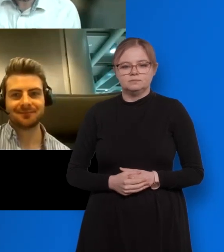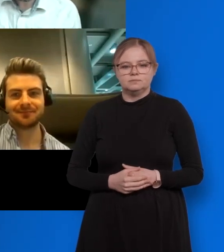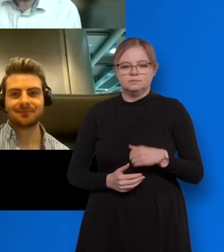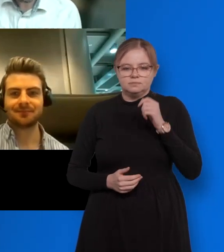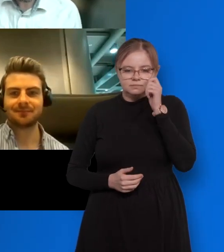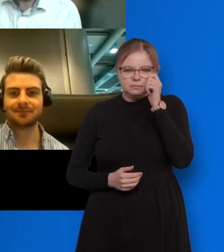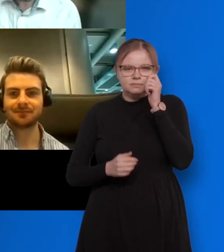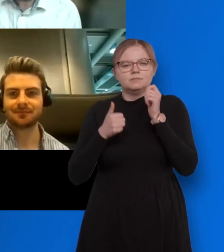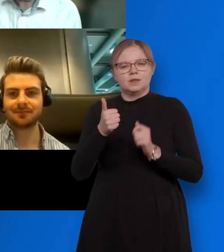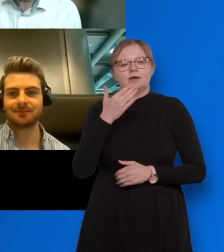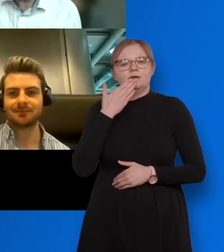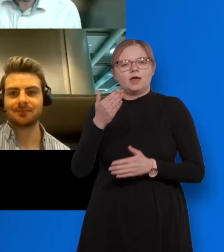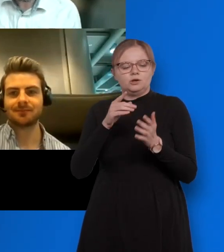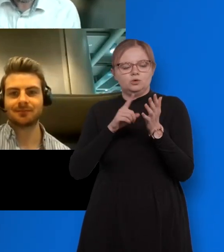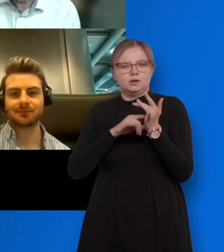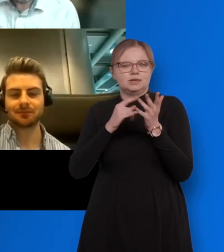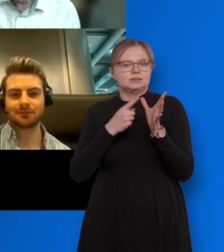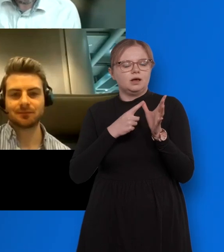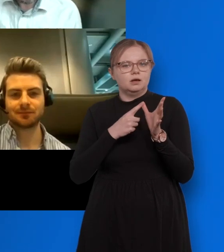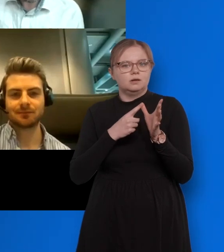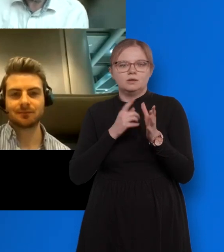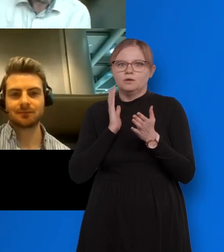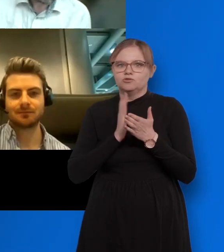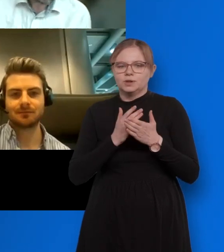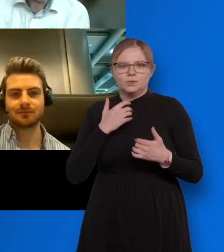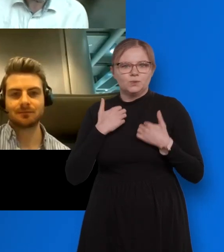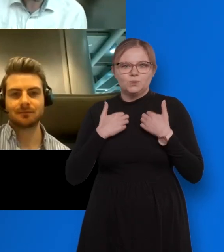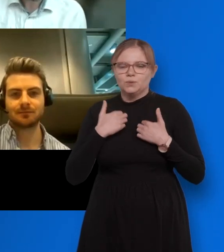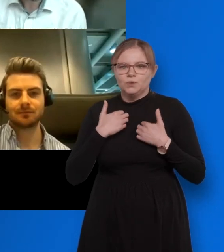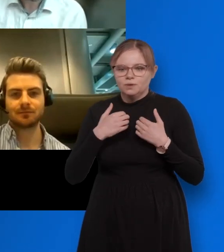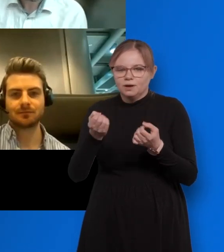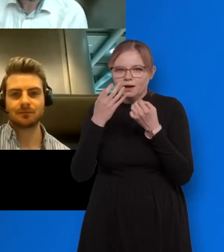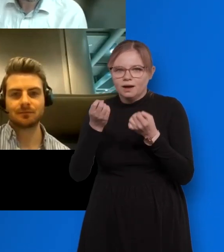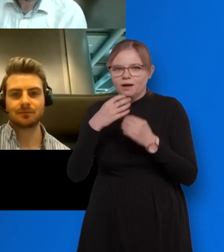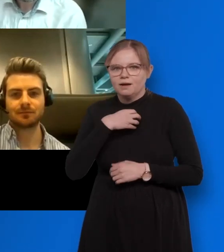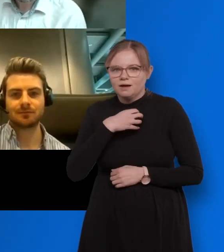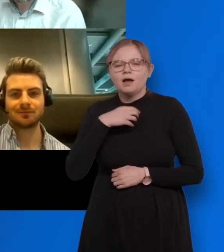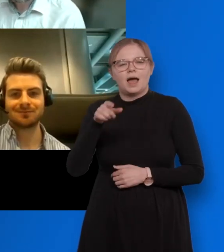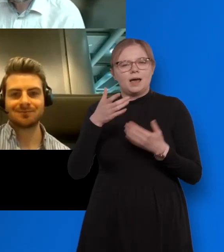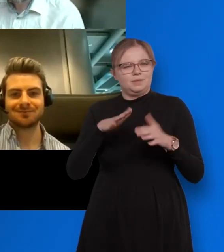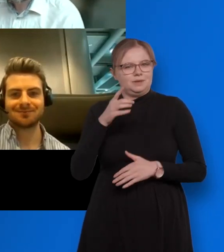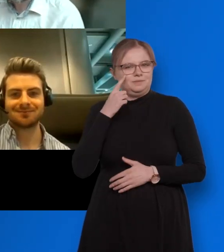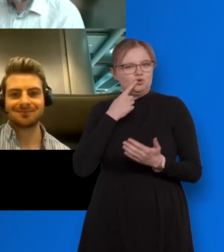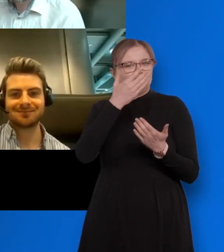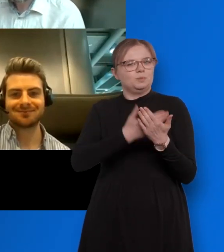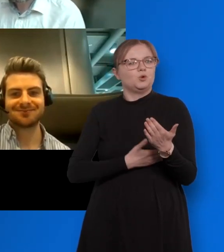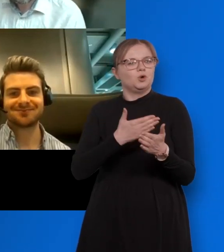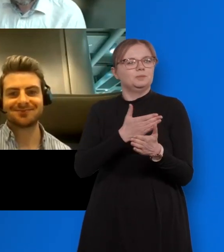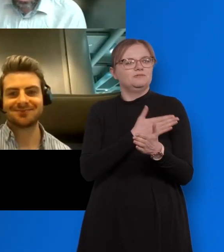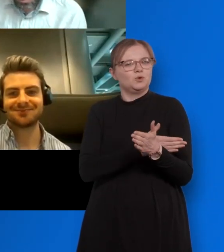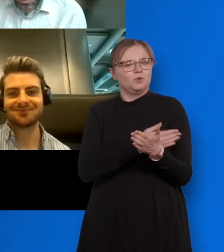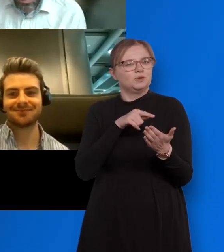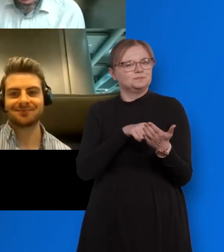Thank you so much, Lisa. That was very insightful, and I have to say I've had a look at the report beforehand, but